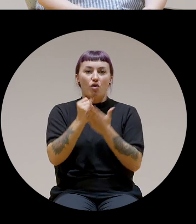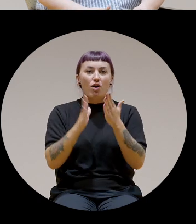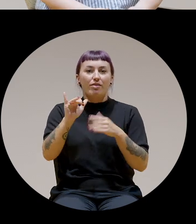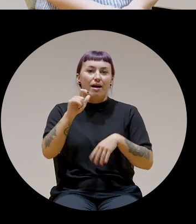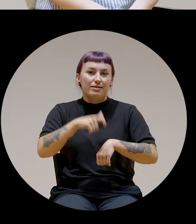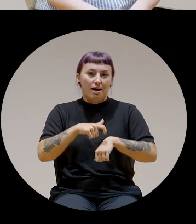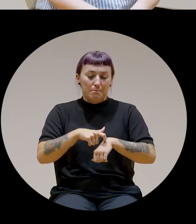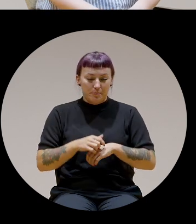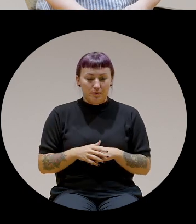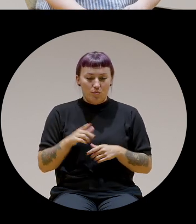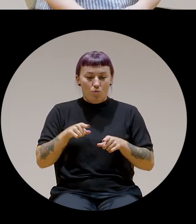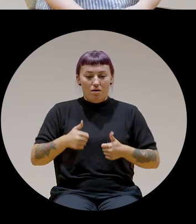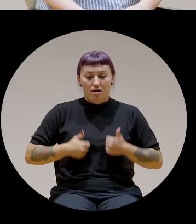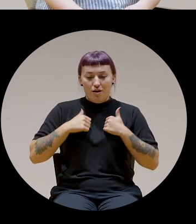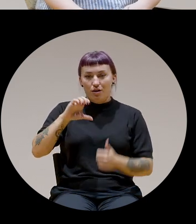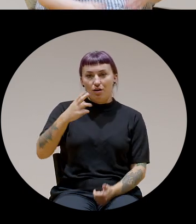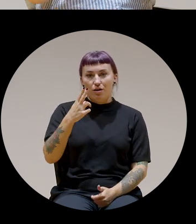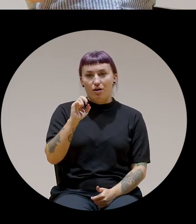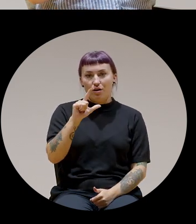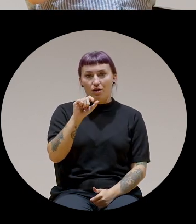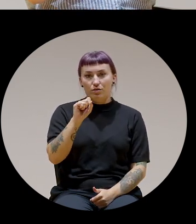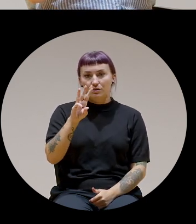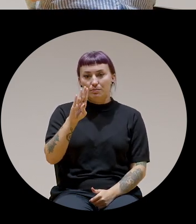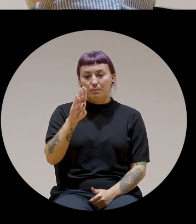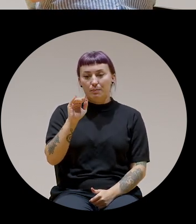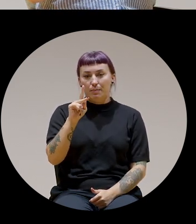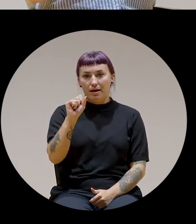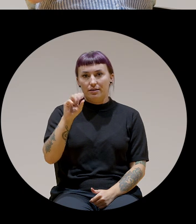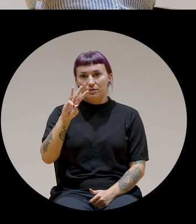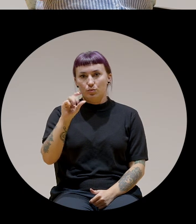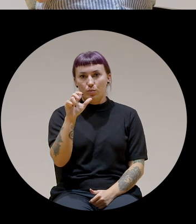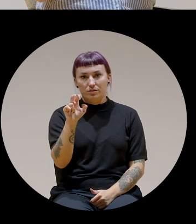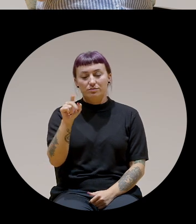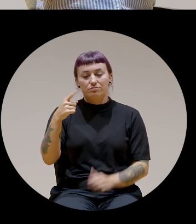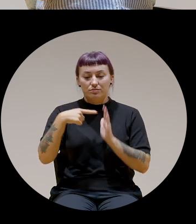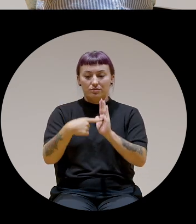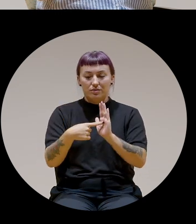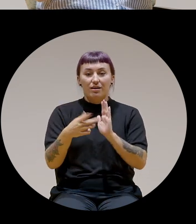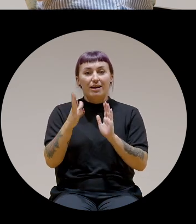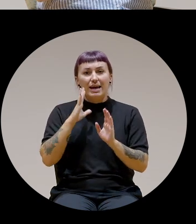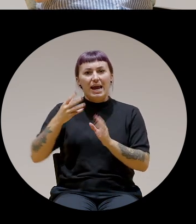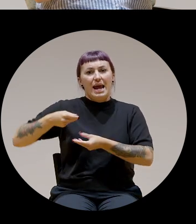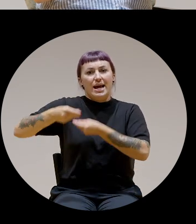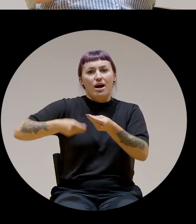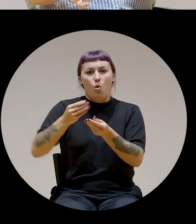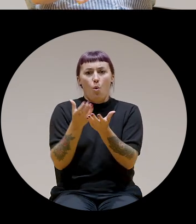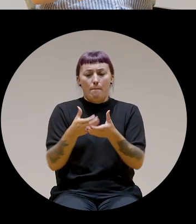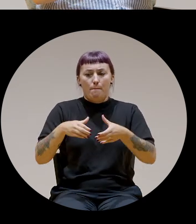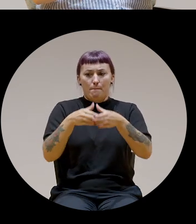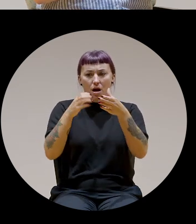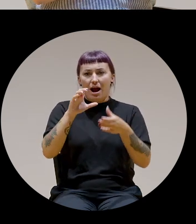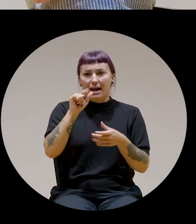at the time that he was living, Charles Banks Wilson, but it shows him with an ancestral Caddo pot that is still in